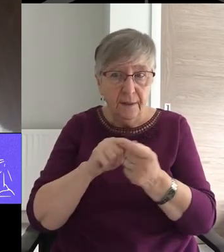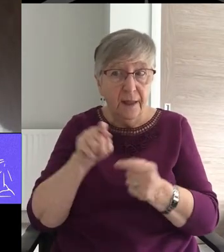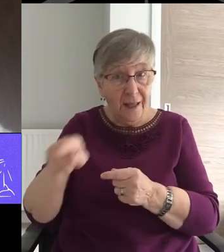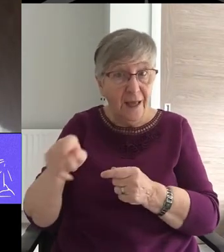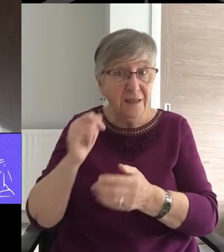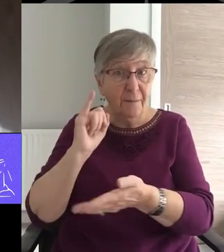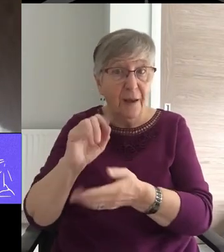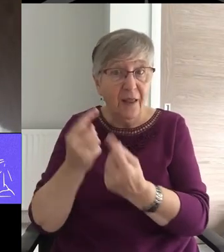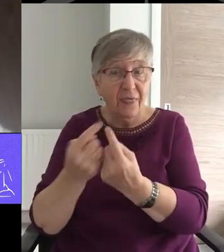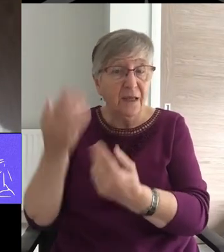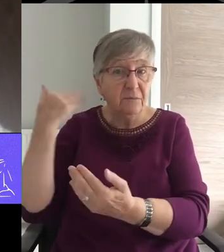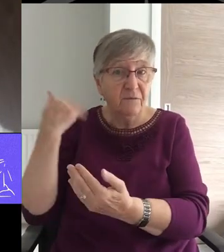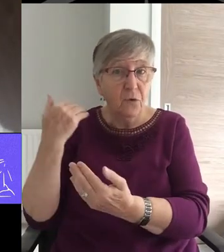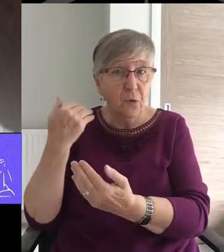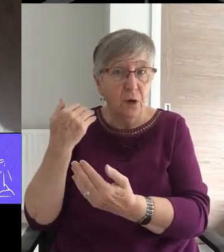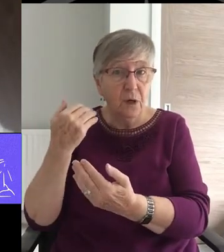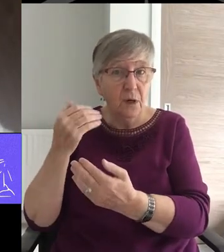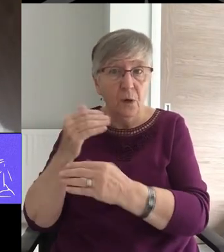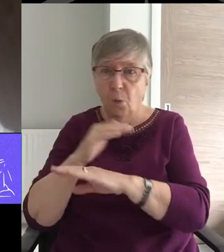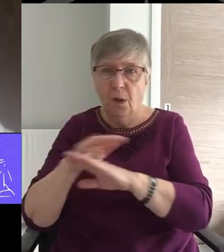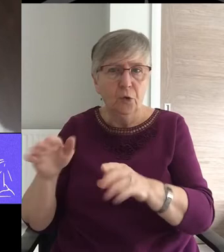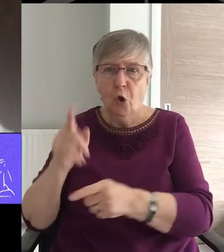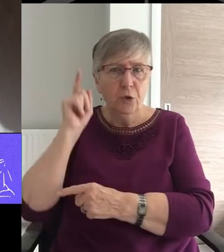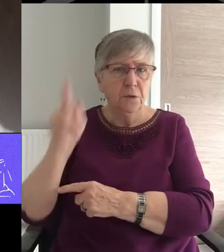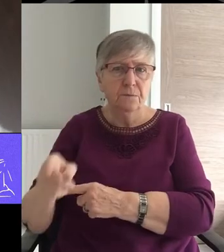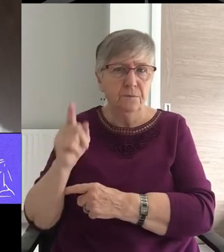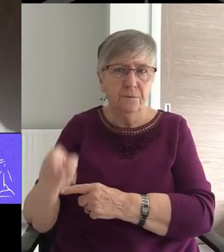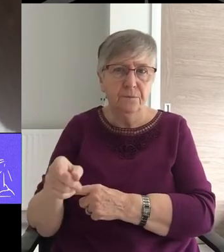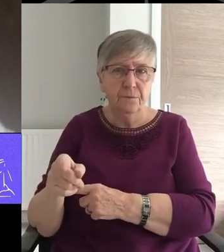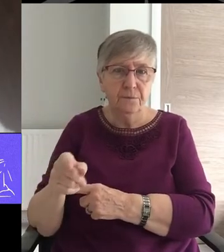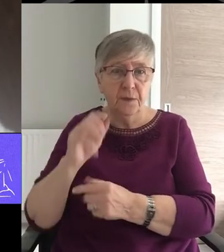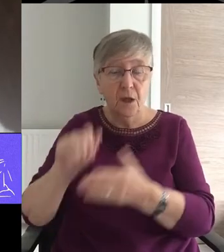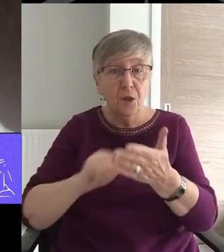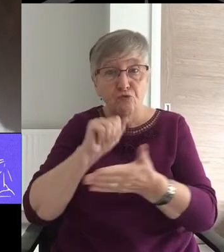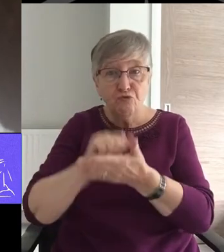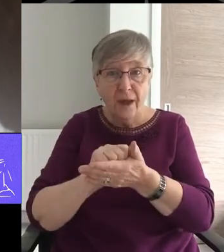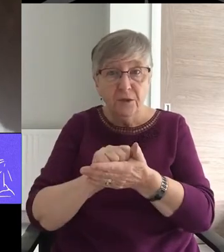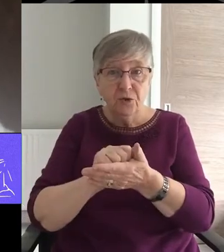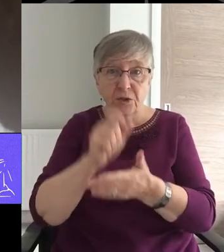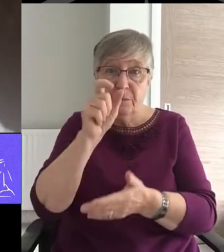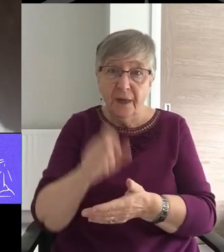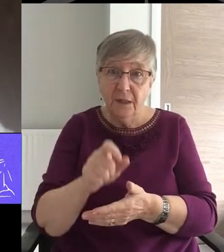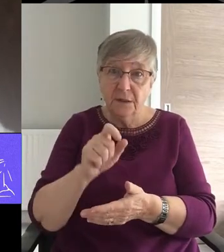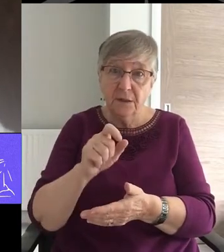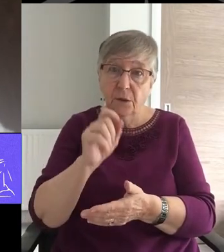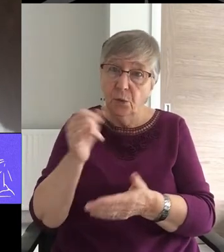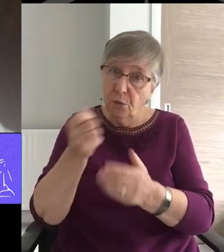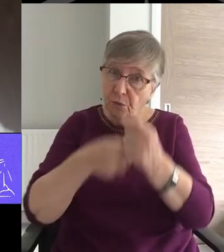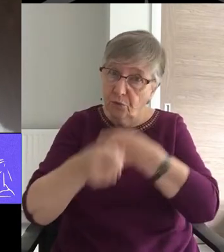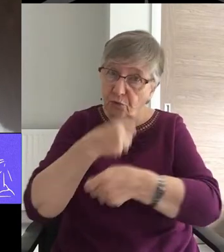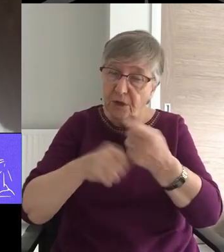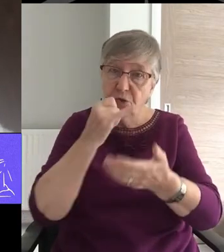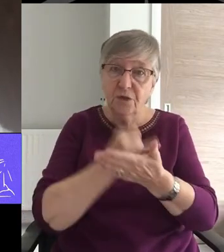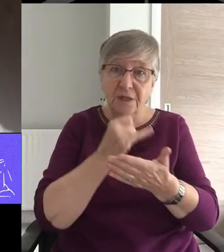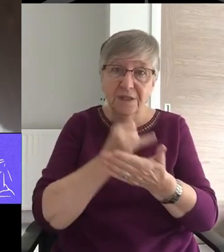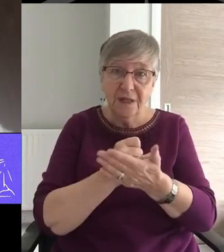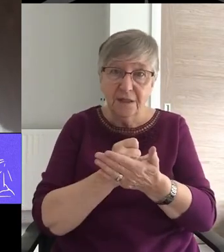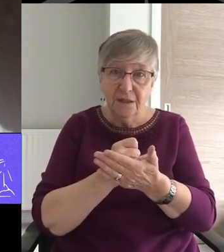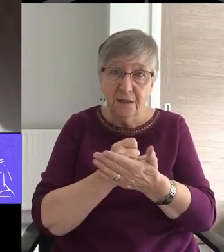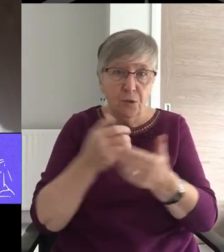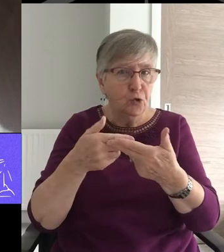not bring condemnation. The righteous person who sins will not be allowed to live, even though they were